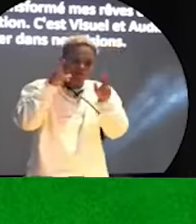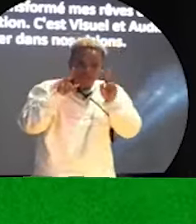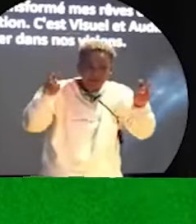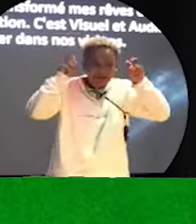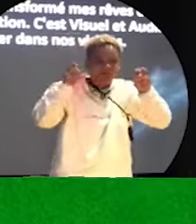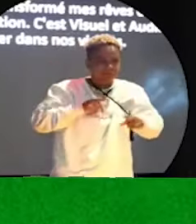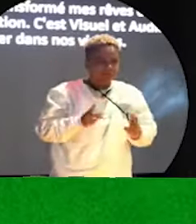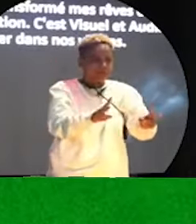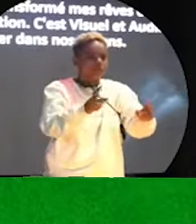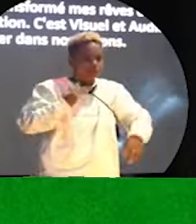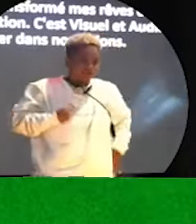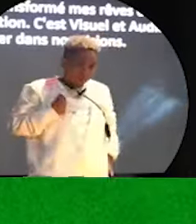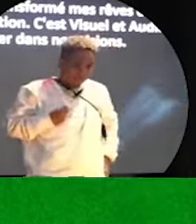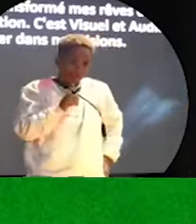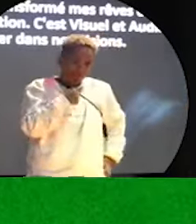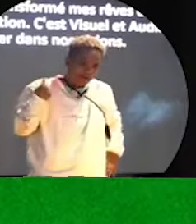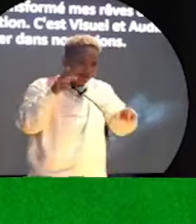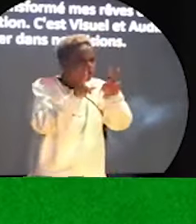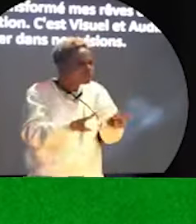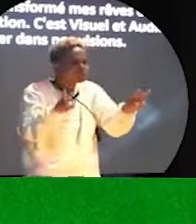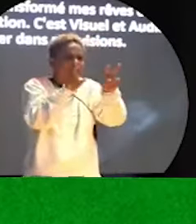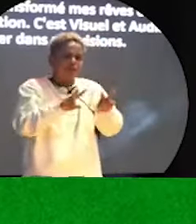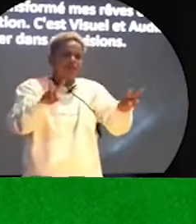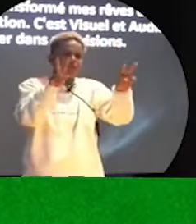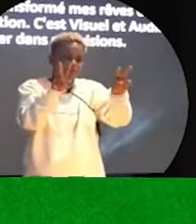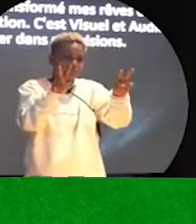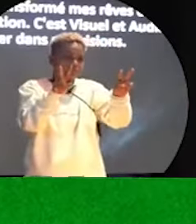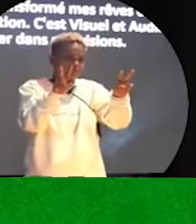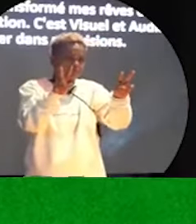can still and will always reflect in our visions.